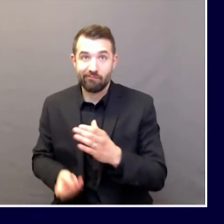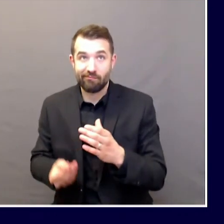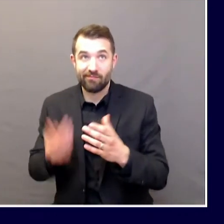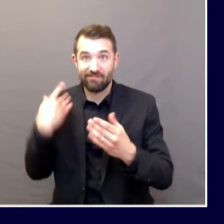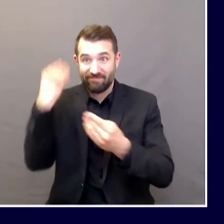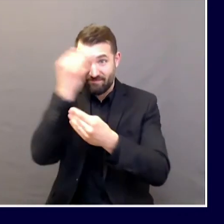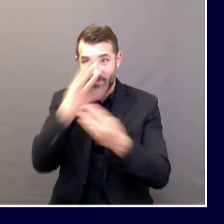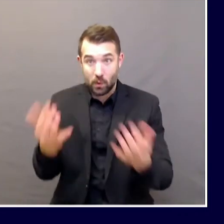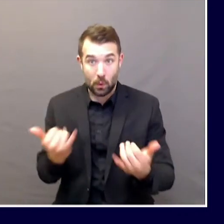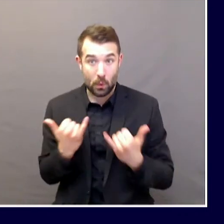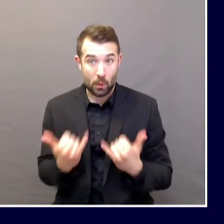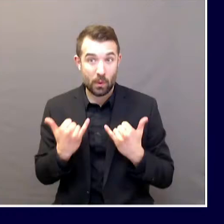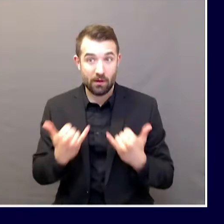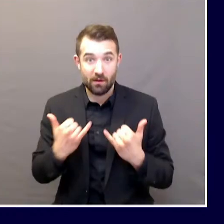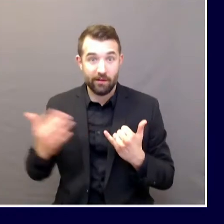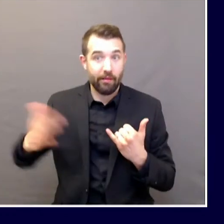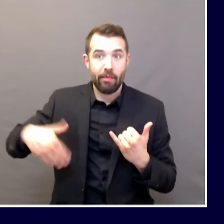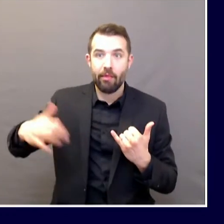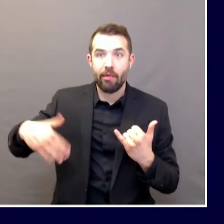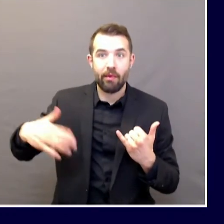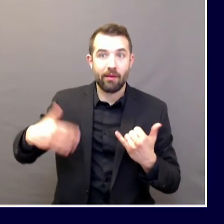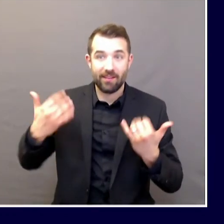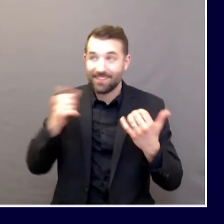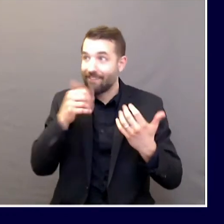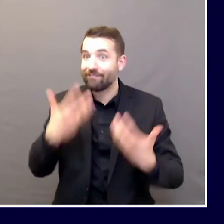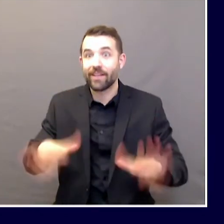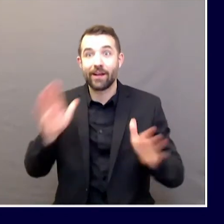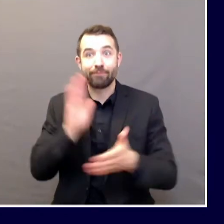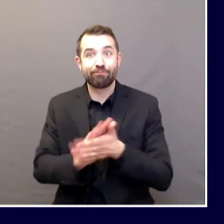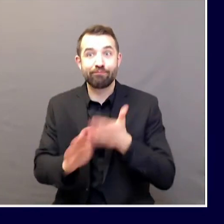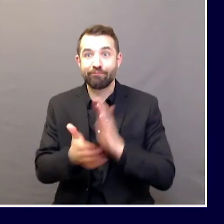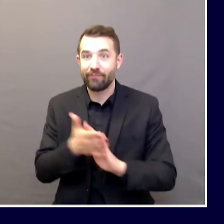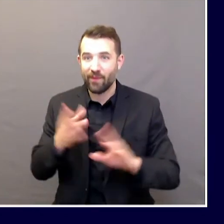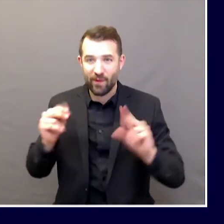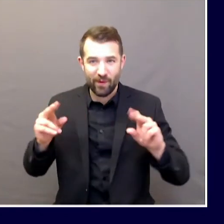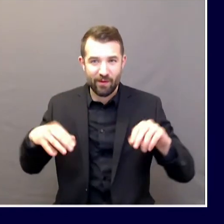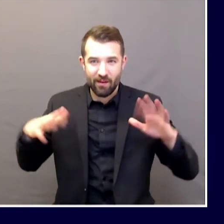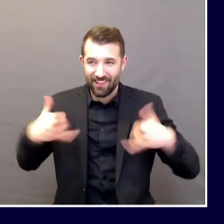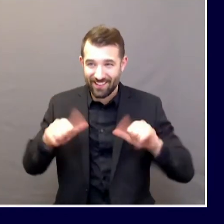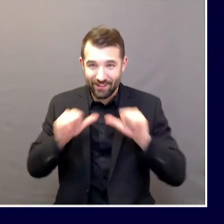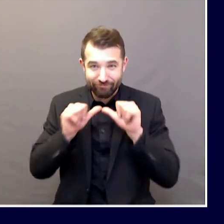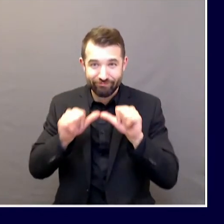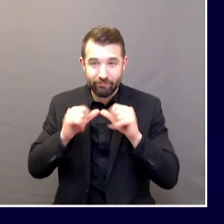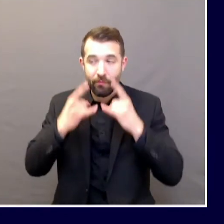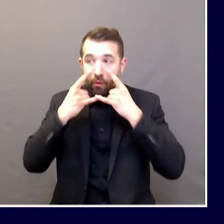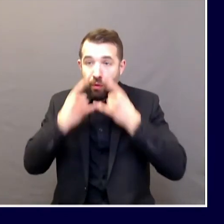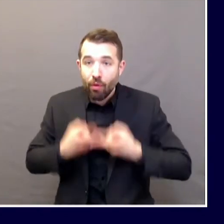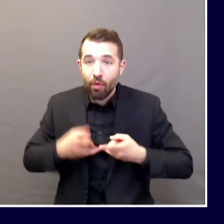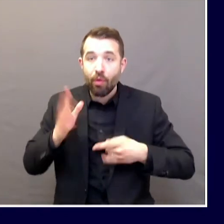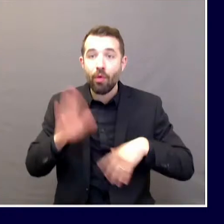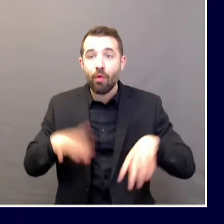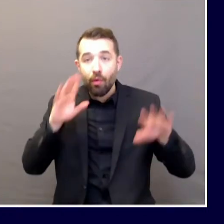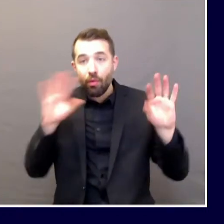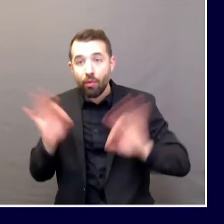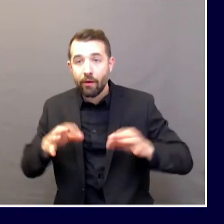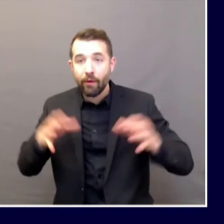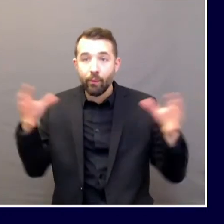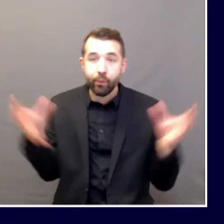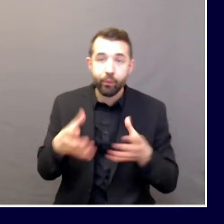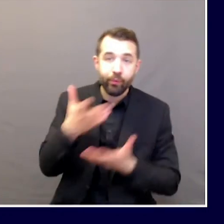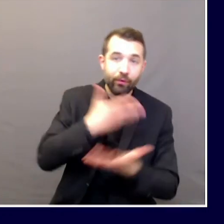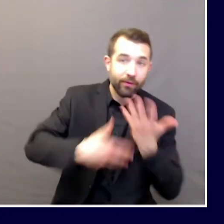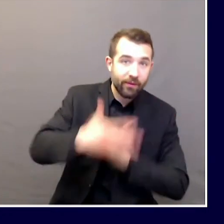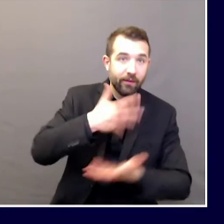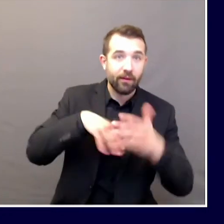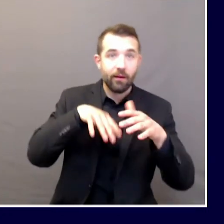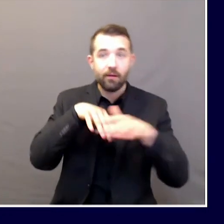the extent folks are relaxing their guard, stopping wearing masks, avoiding distancing, now's not the time to let go